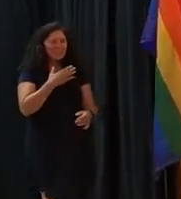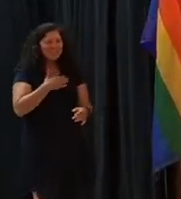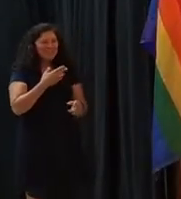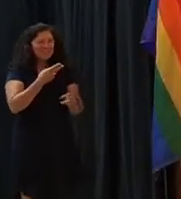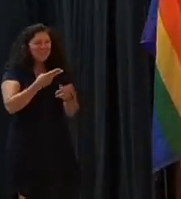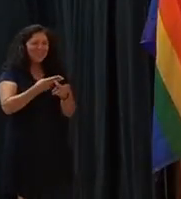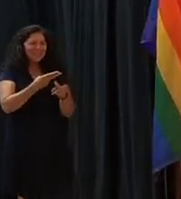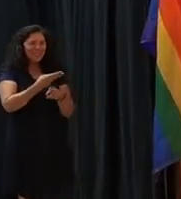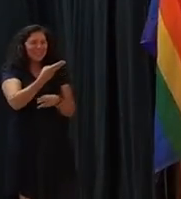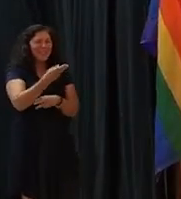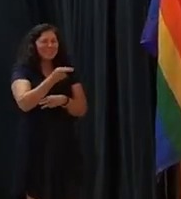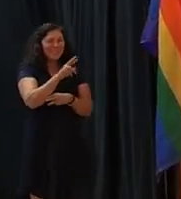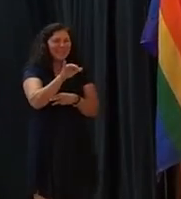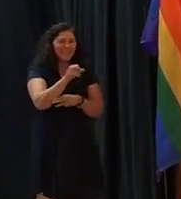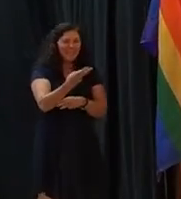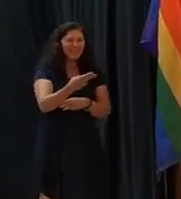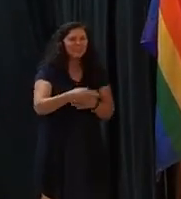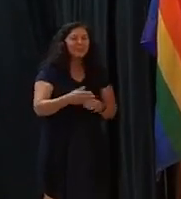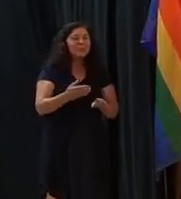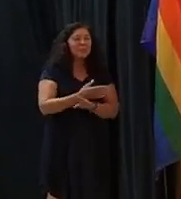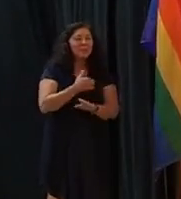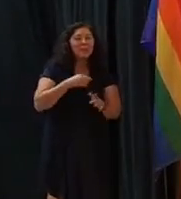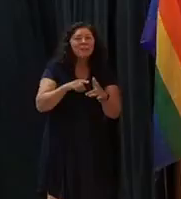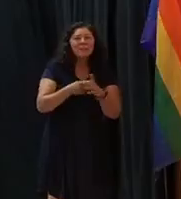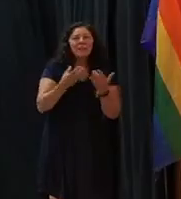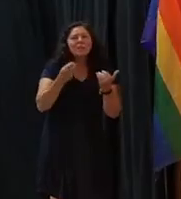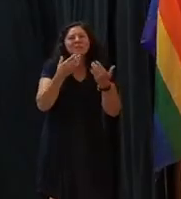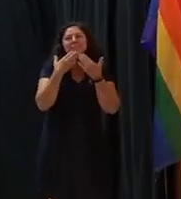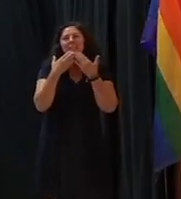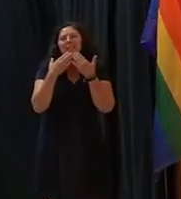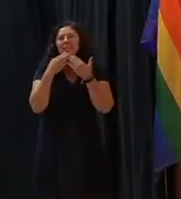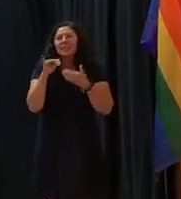big thank you to Josh, to Brittany,